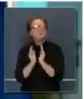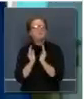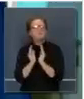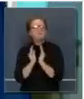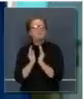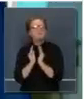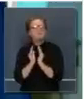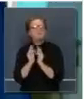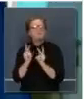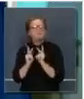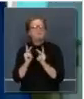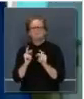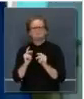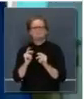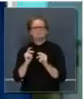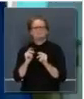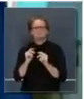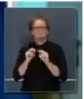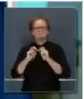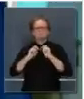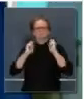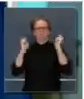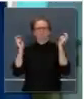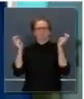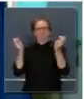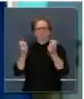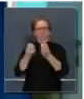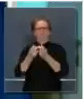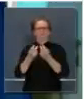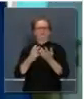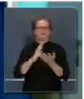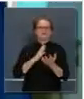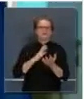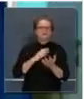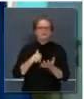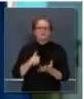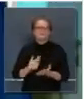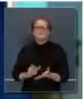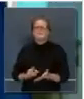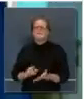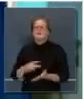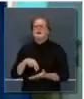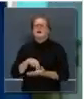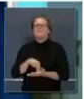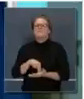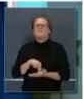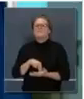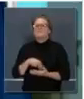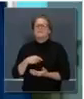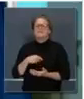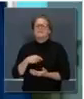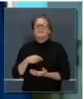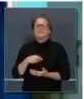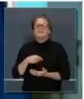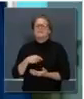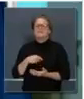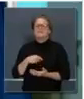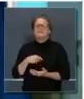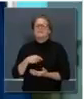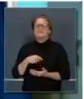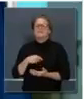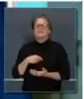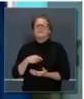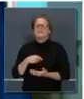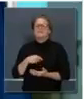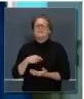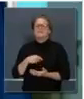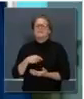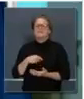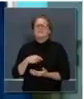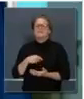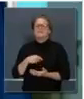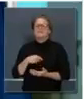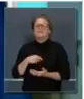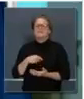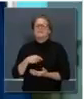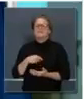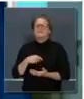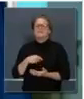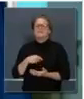have stood up and walked back, got in my car, and drove back. Fuck you people!